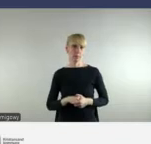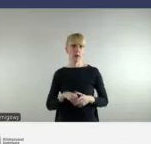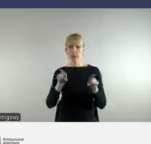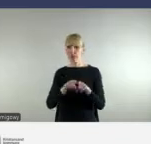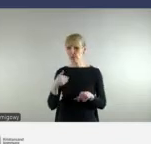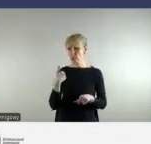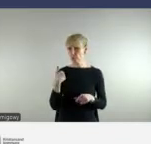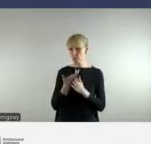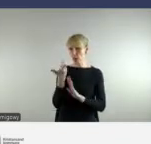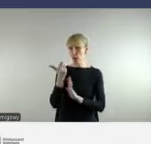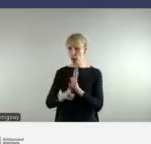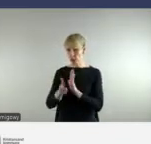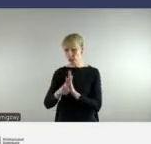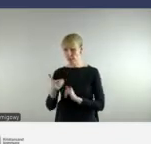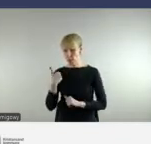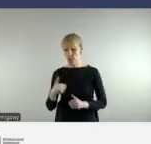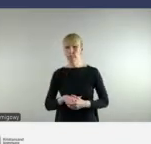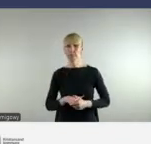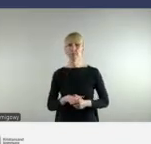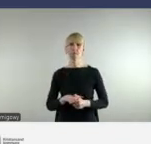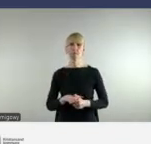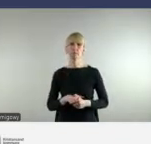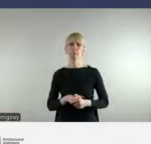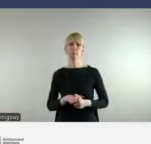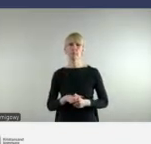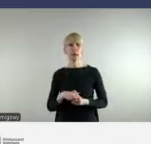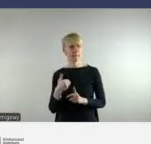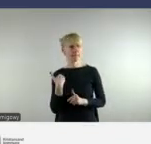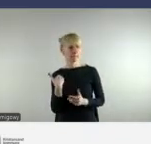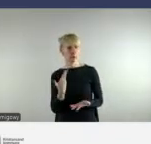We had this discussion in August in